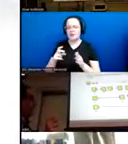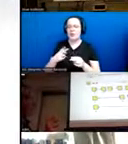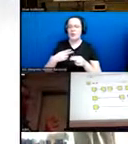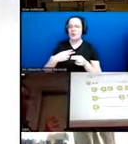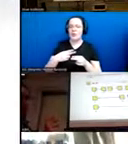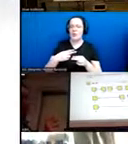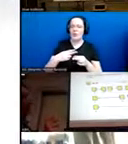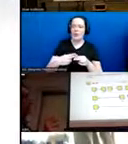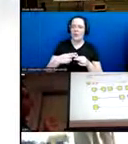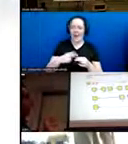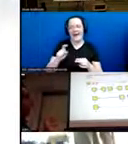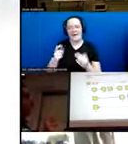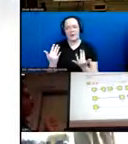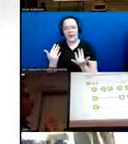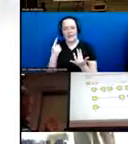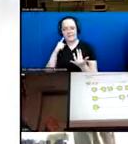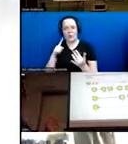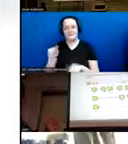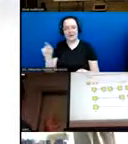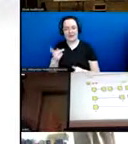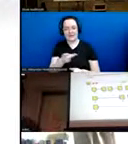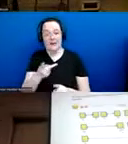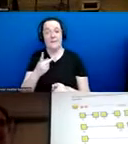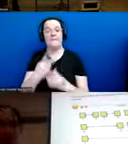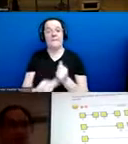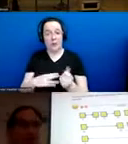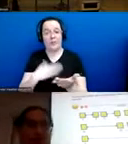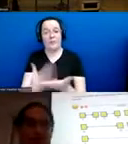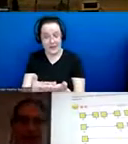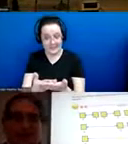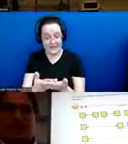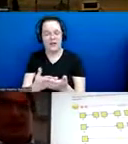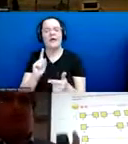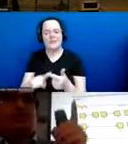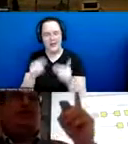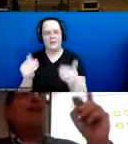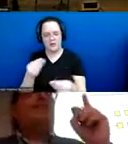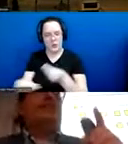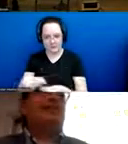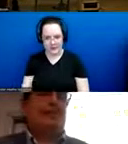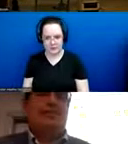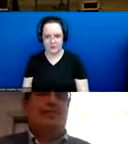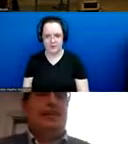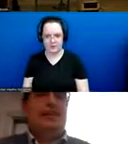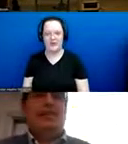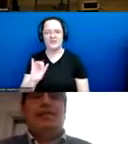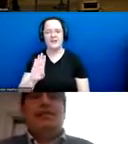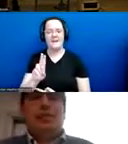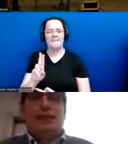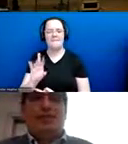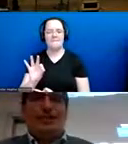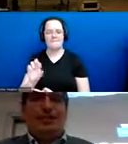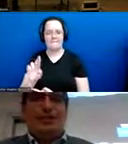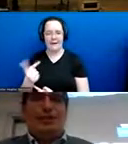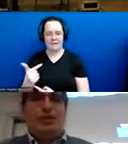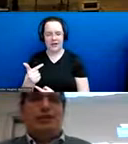be simultaneously present and then perform that swapping operation. Okay, so this buffering is the key to